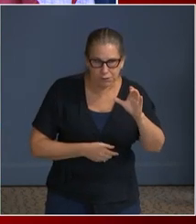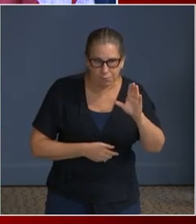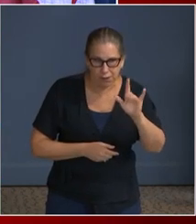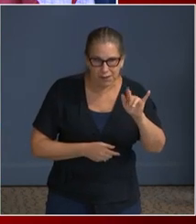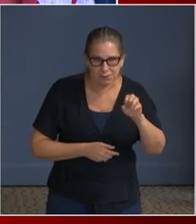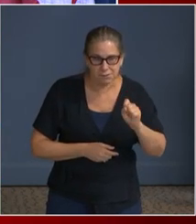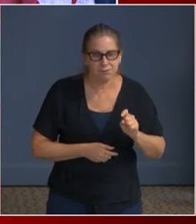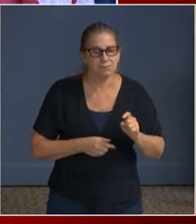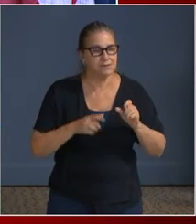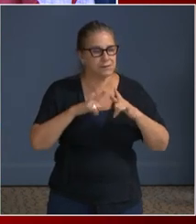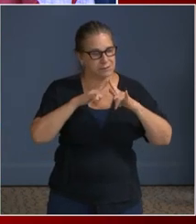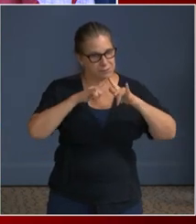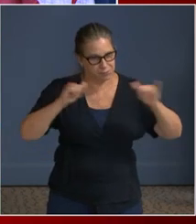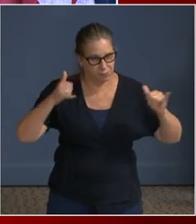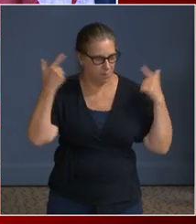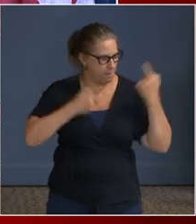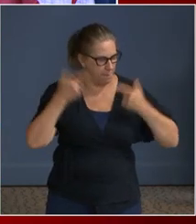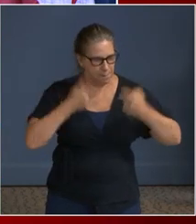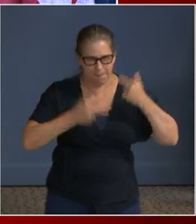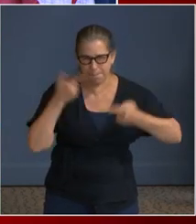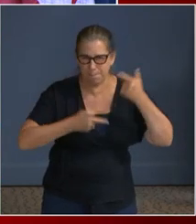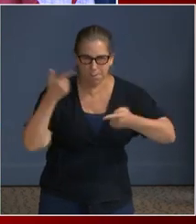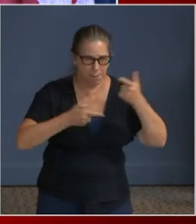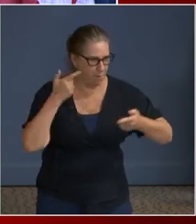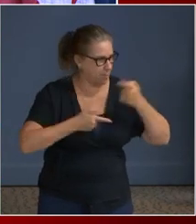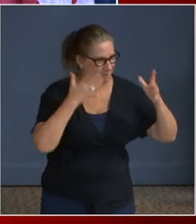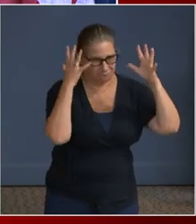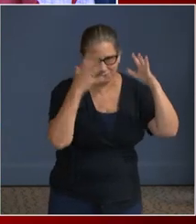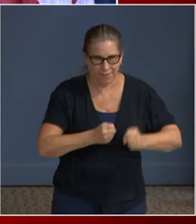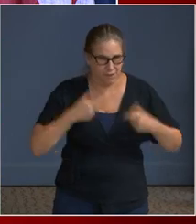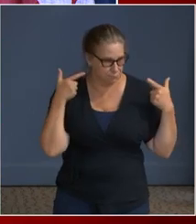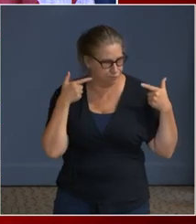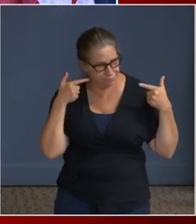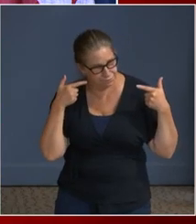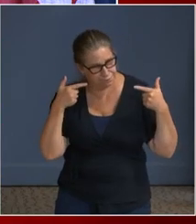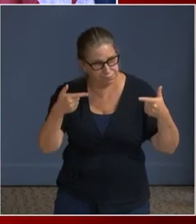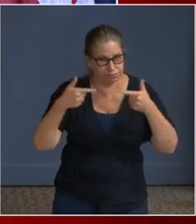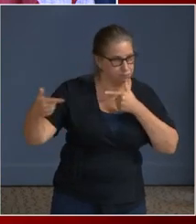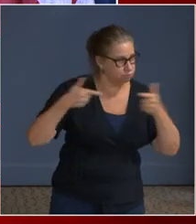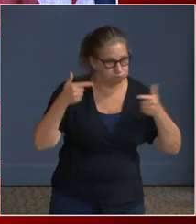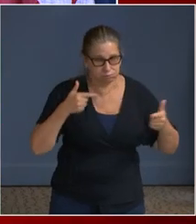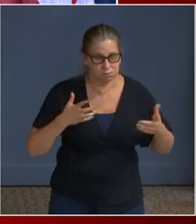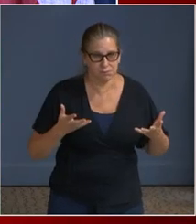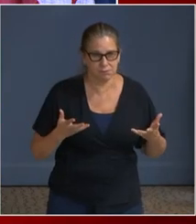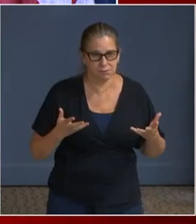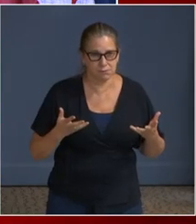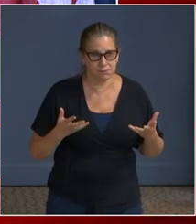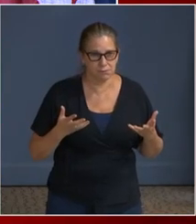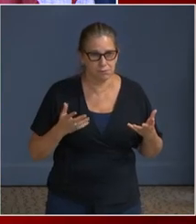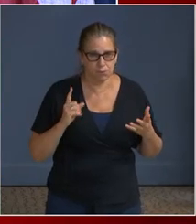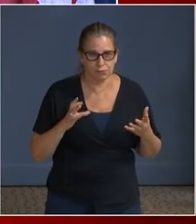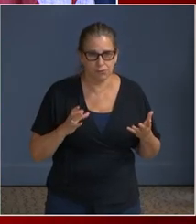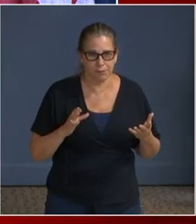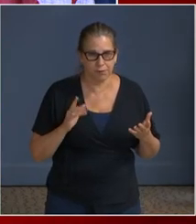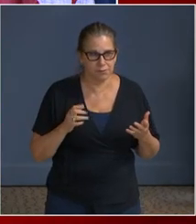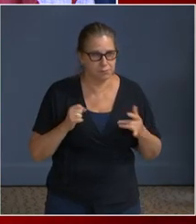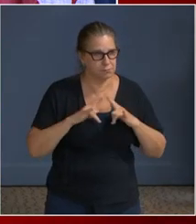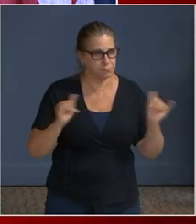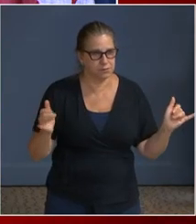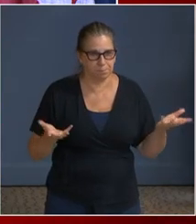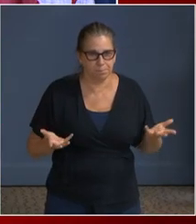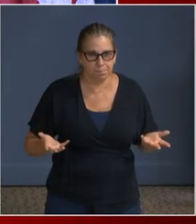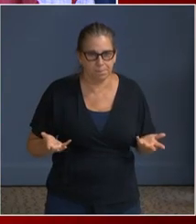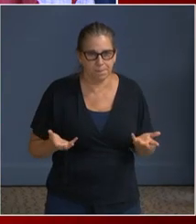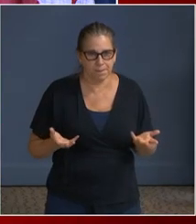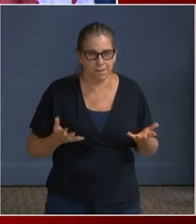there were at least 4 and maybe more shooters who all shot at the same time. The victims